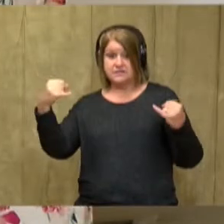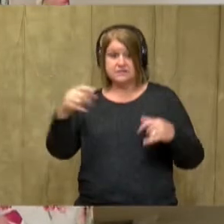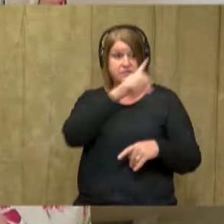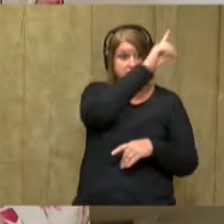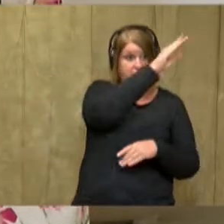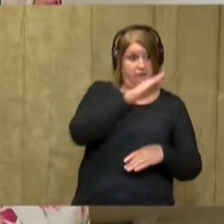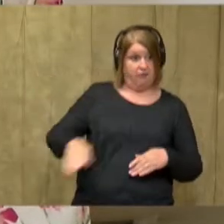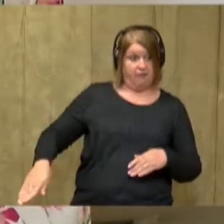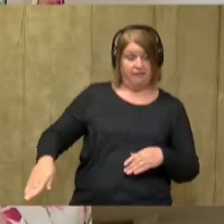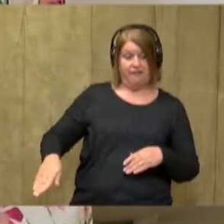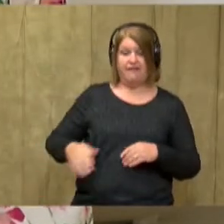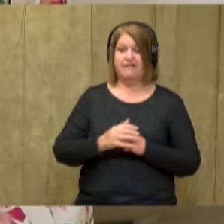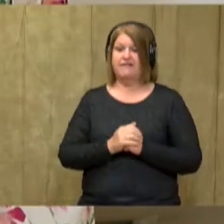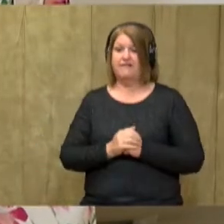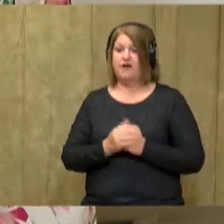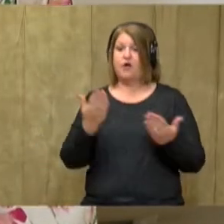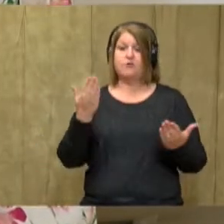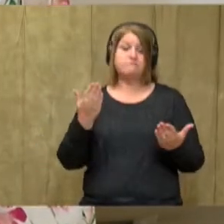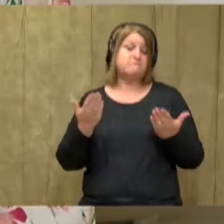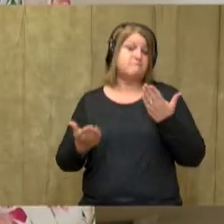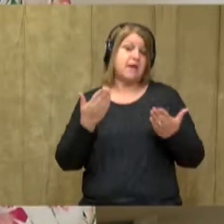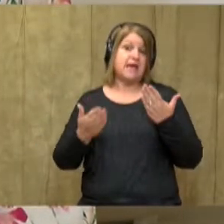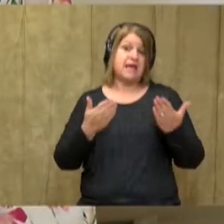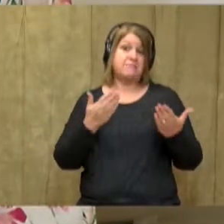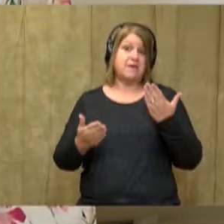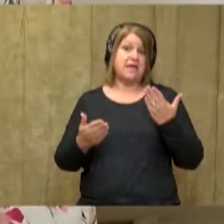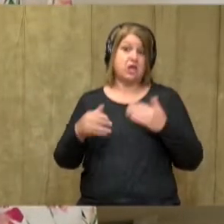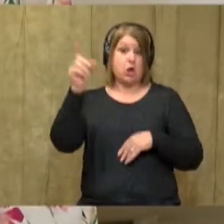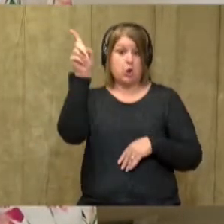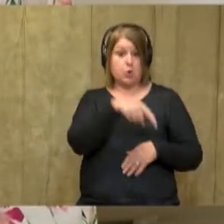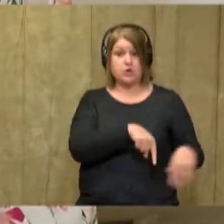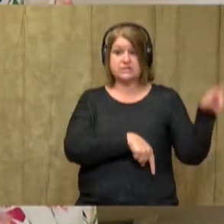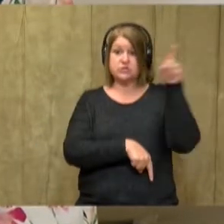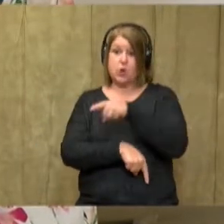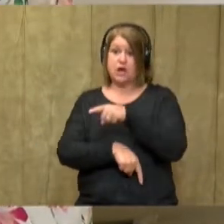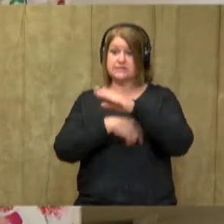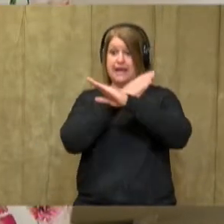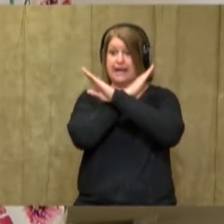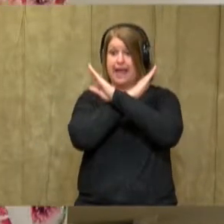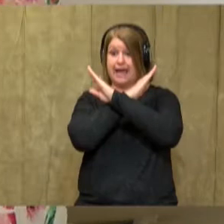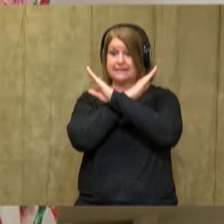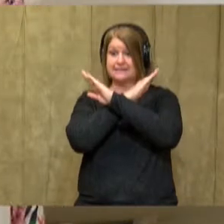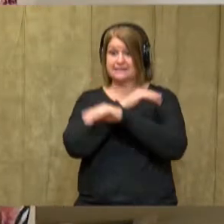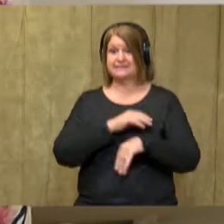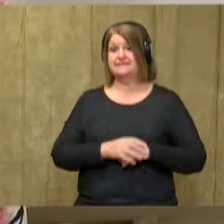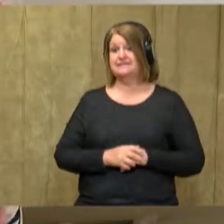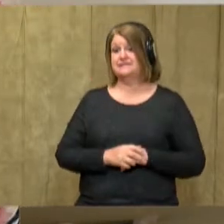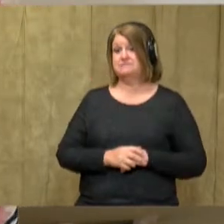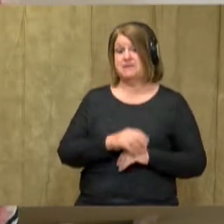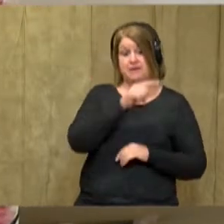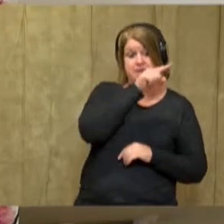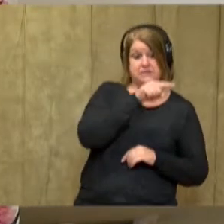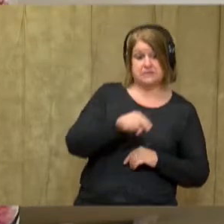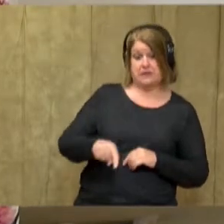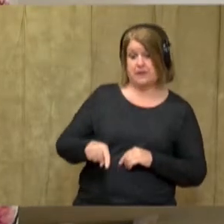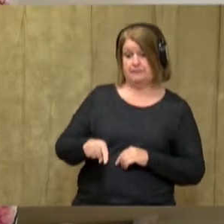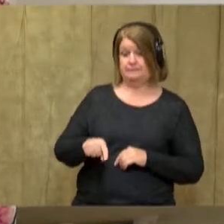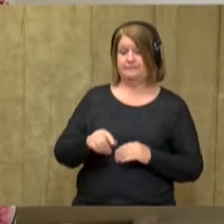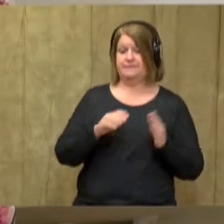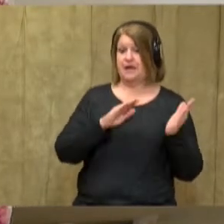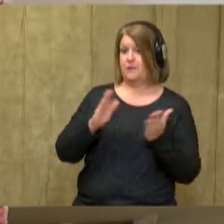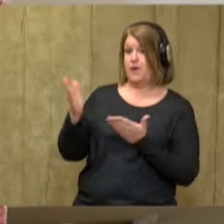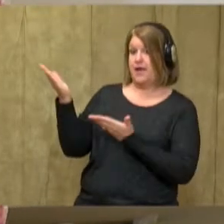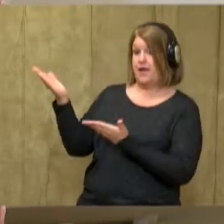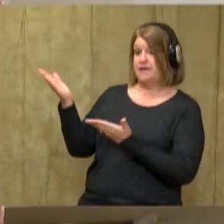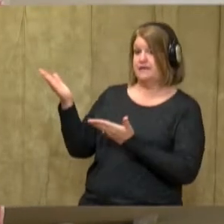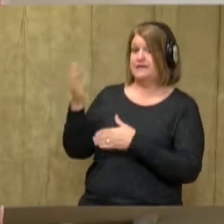crisscross, like an X. I might do some diagonal lines this way, and then do some